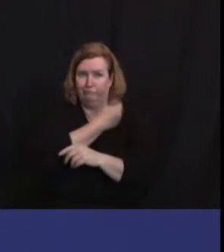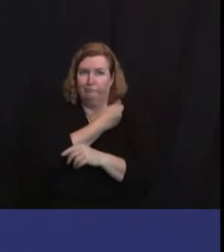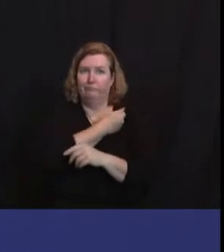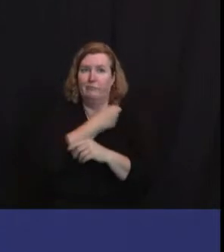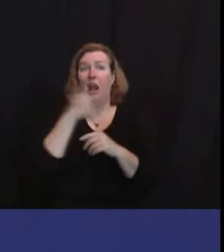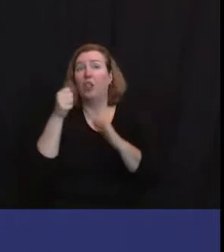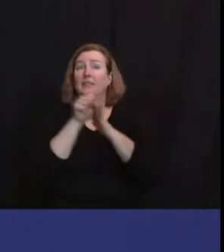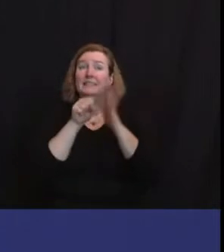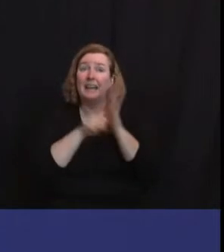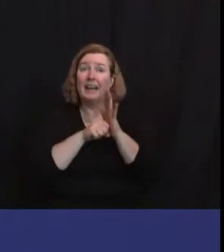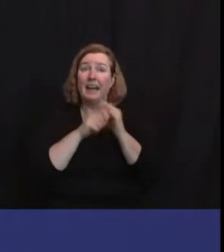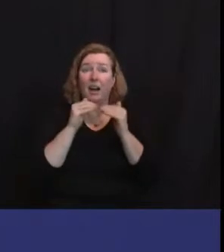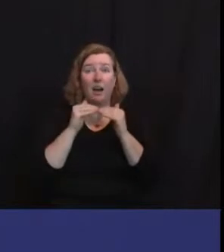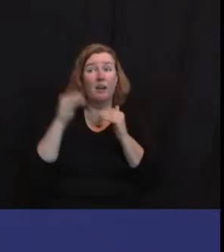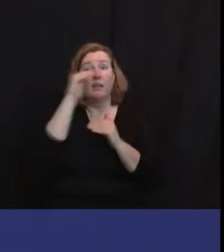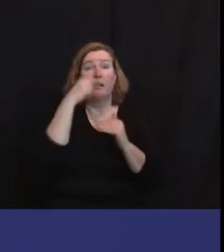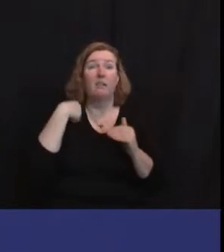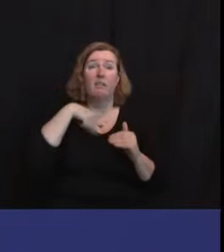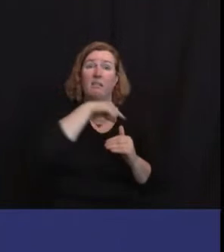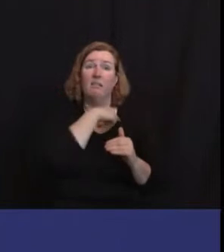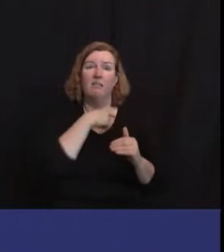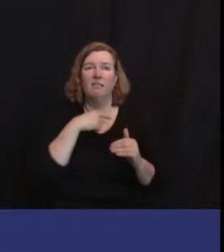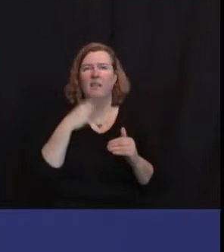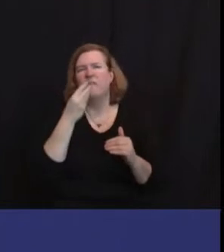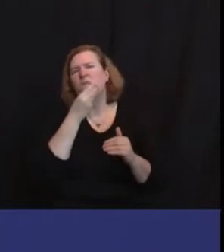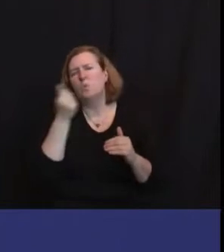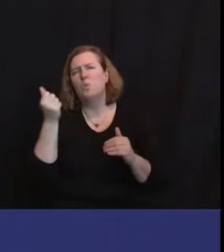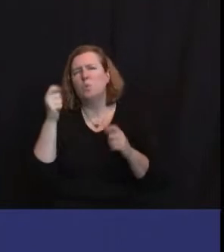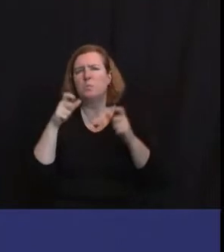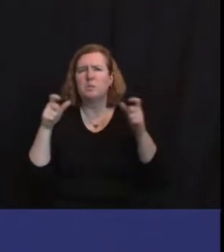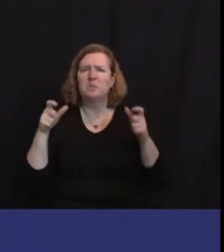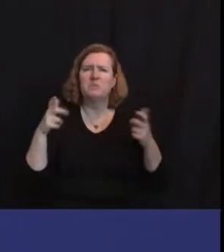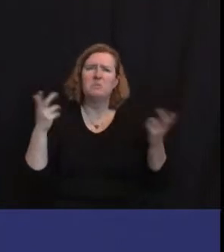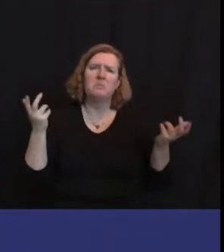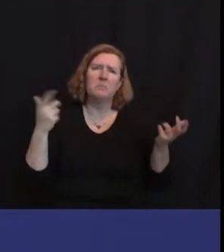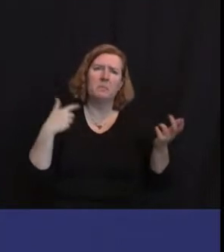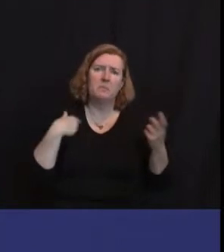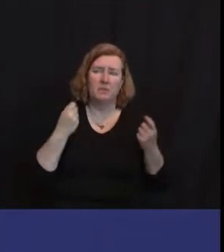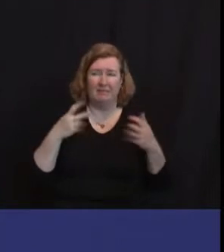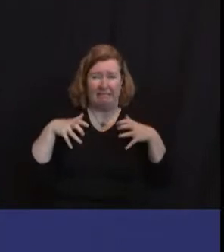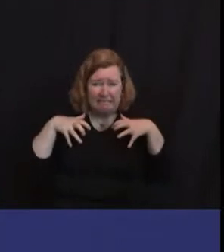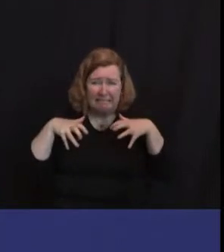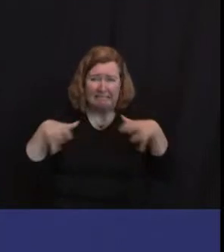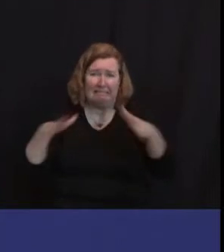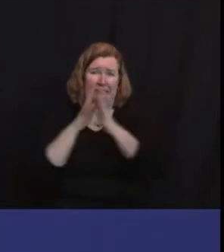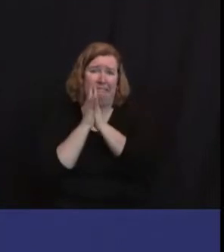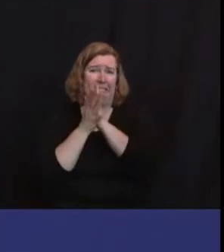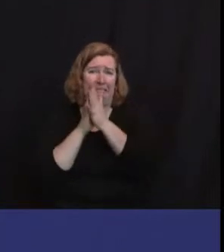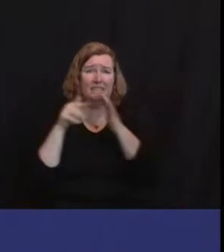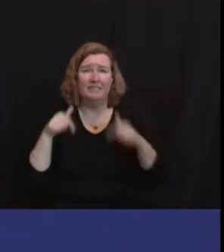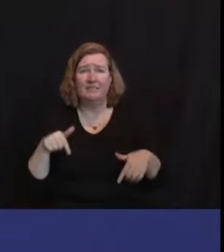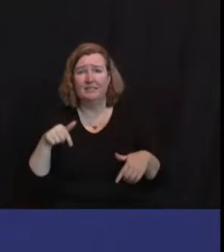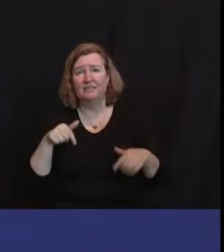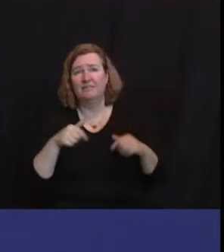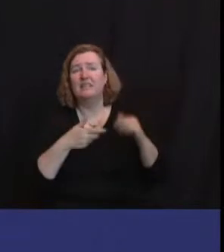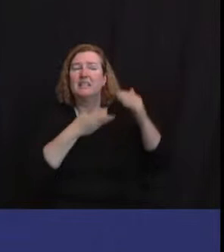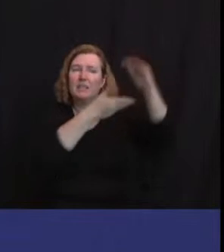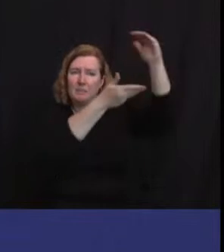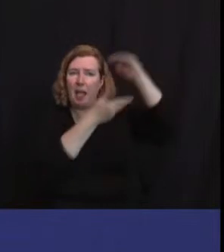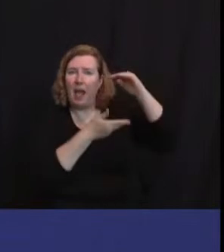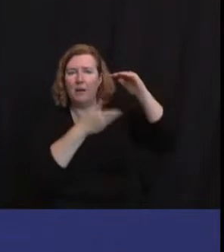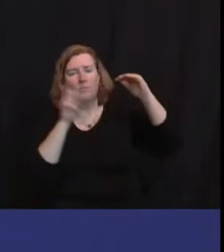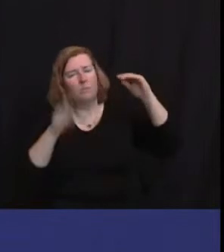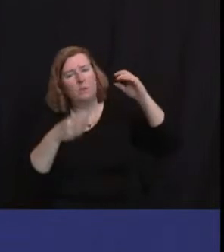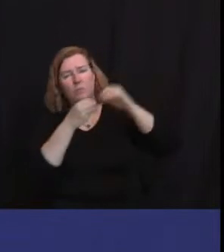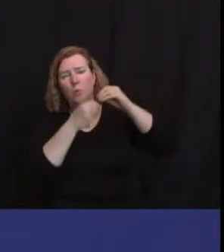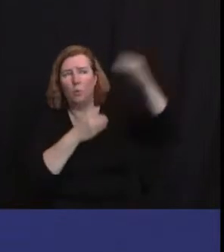of them have a lot fewer people. What we don't have enough of is supply, and that's something that we're going to continue to pound away on. And they've done a